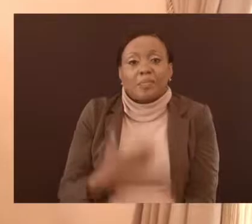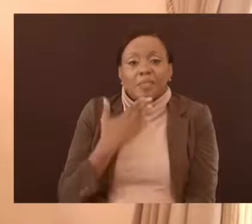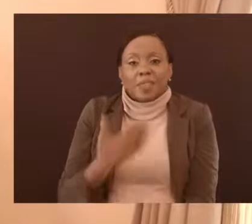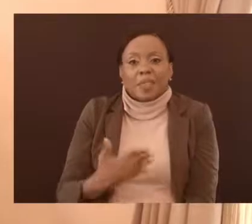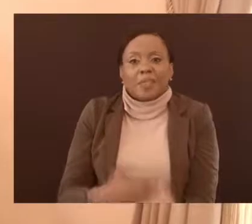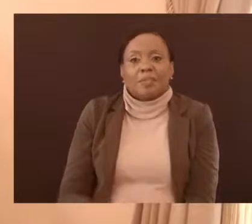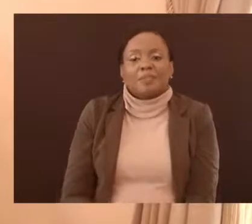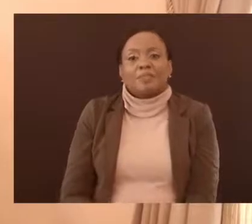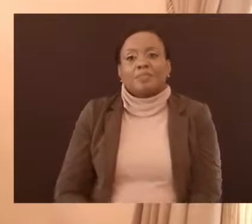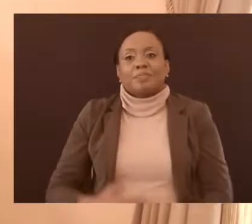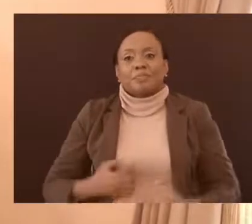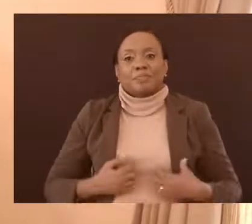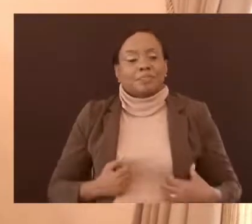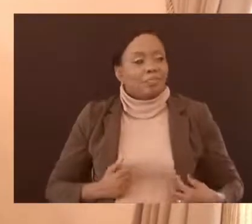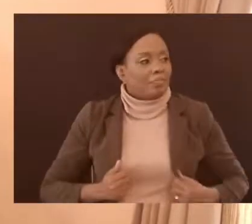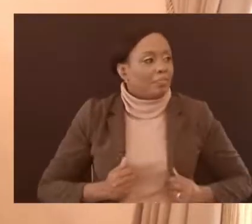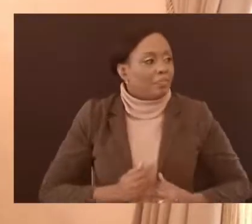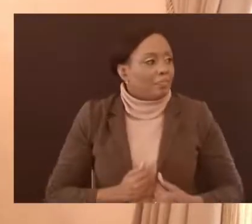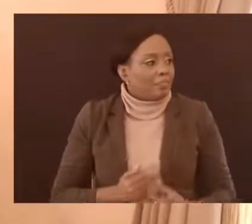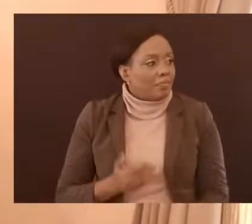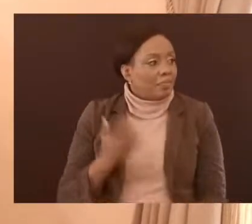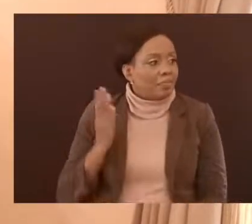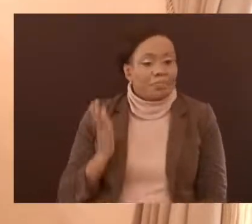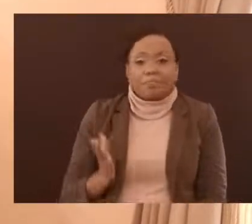Thank you. Minister?